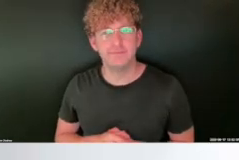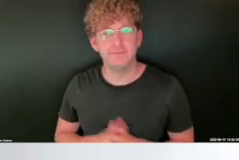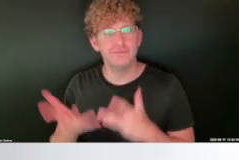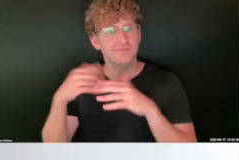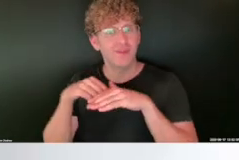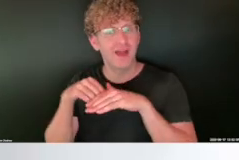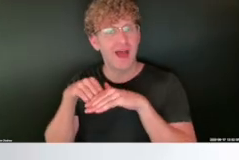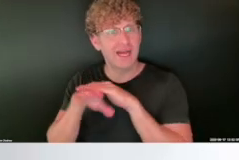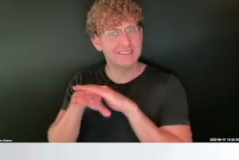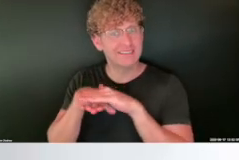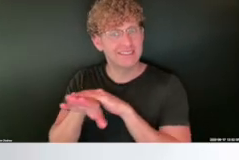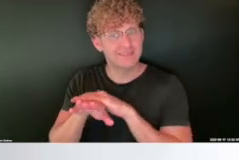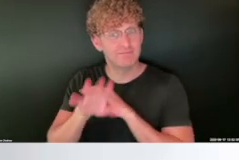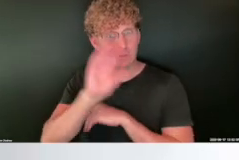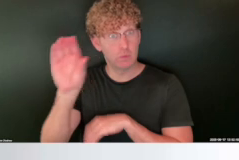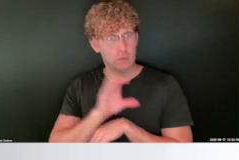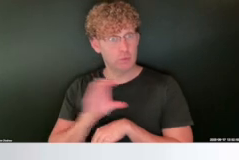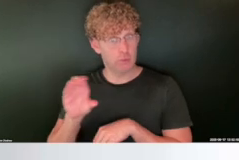Accessing Zoom from a computer.